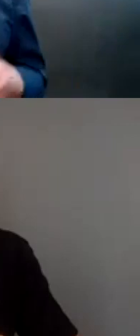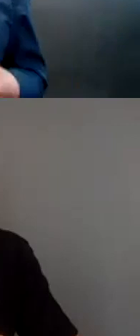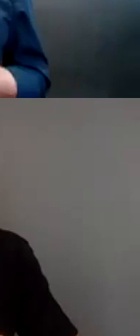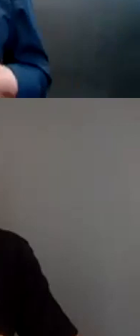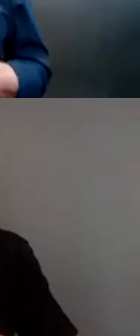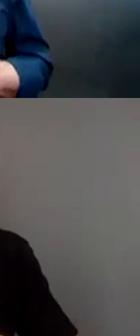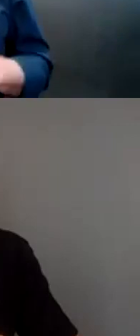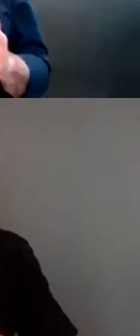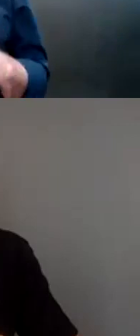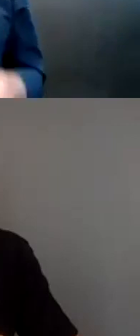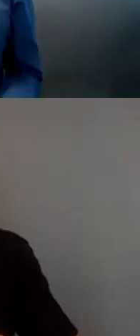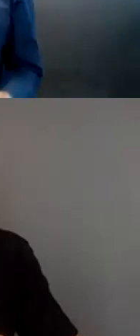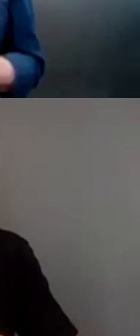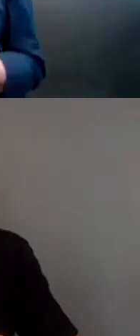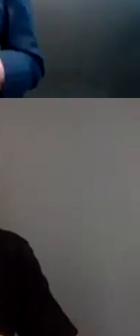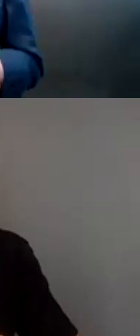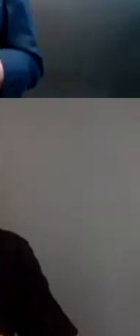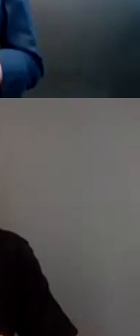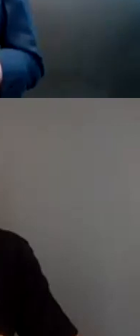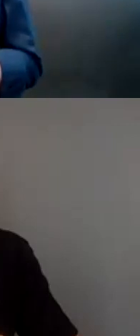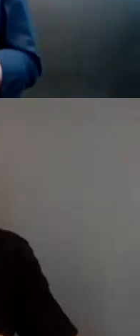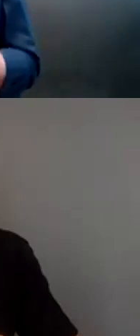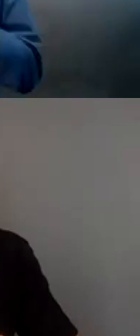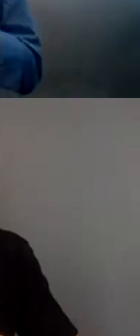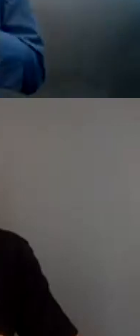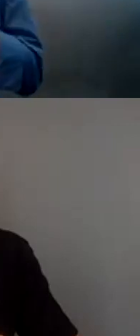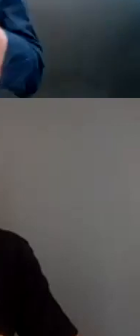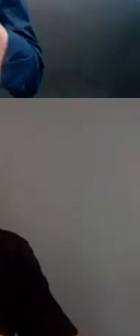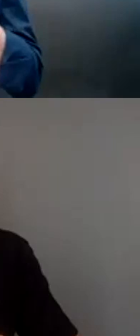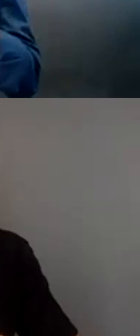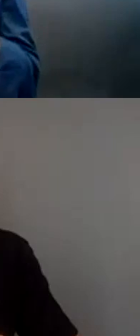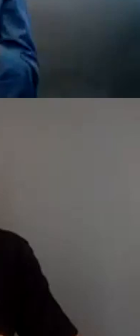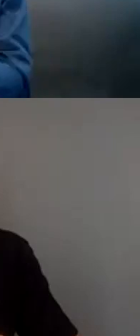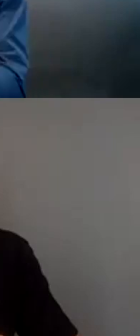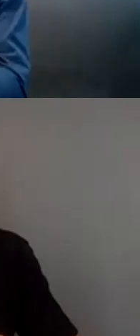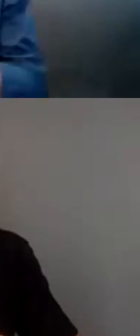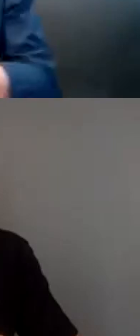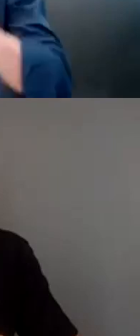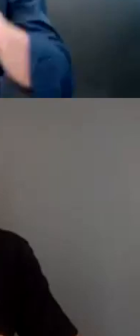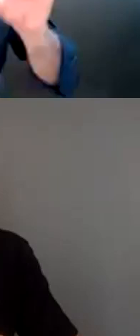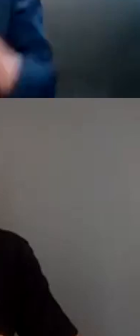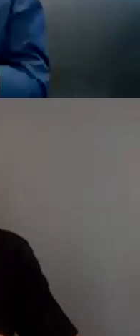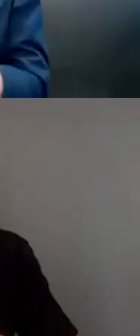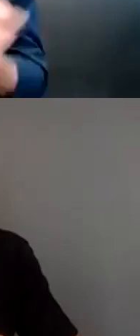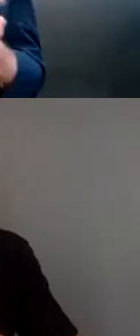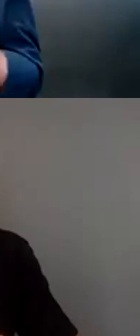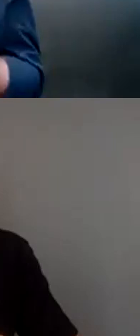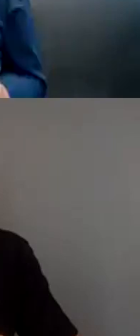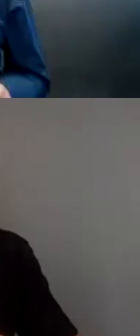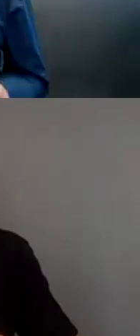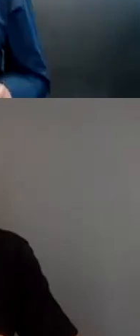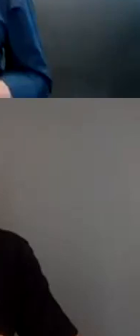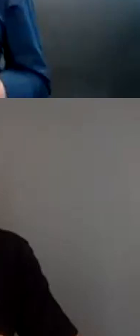we do the research. So I did mention briefly that in our equip healthcare work, we are selecting outcomes that are